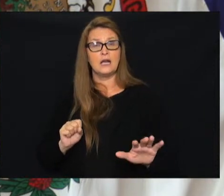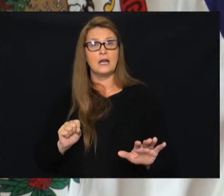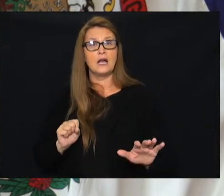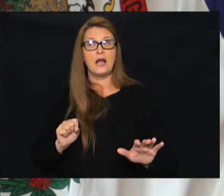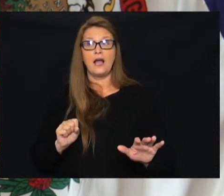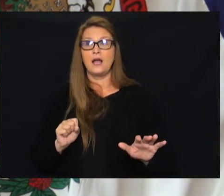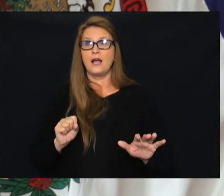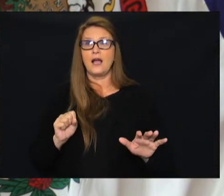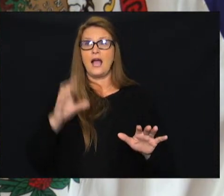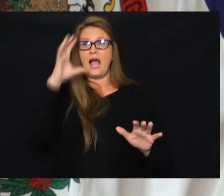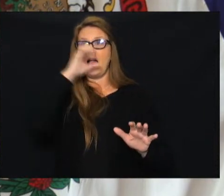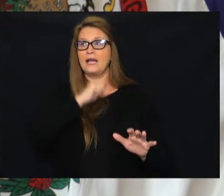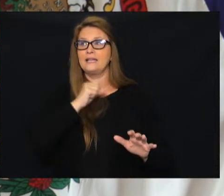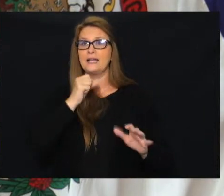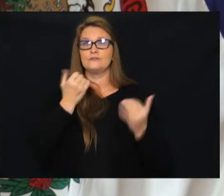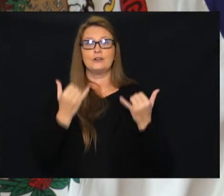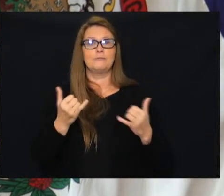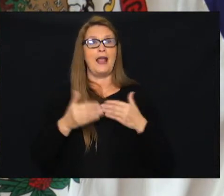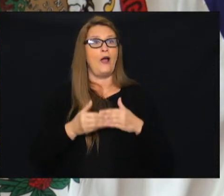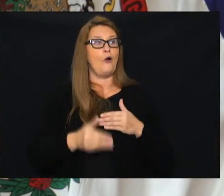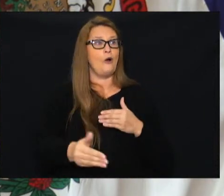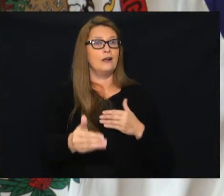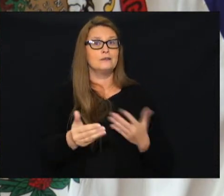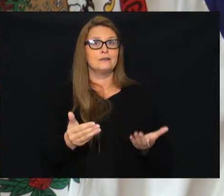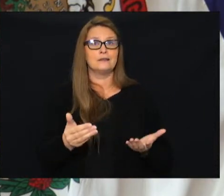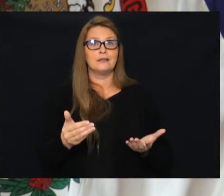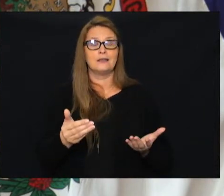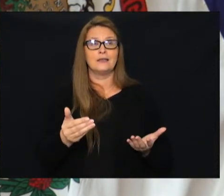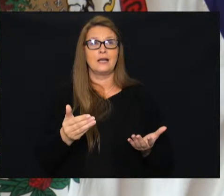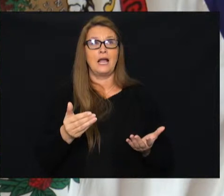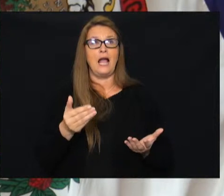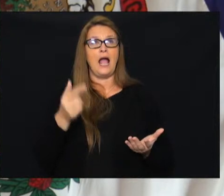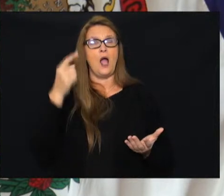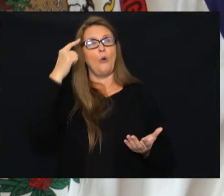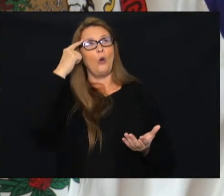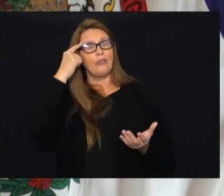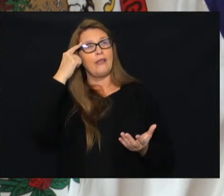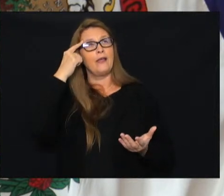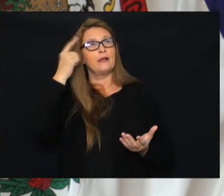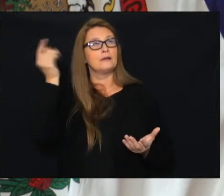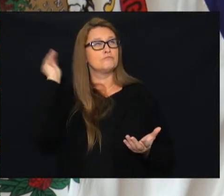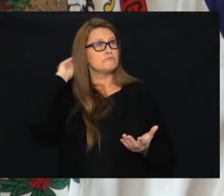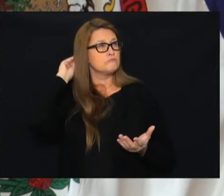you know, I guess from now on, I'll even more so think that,